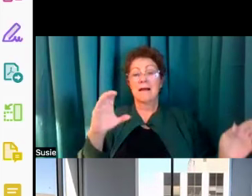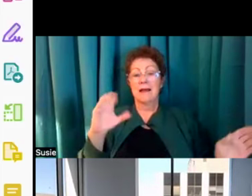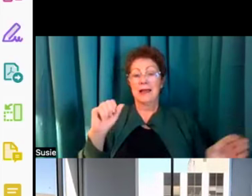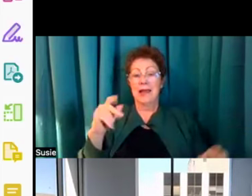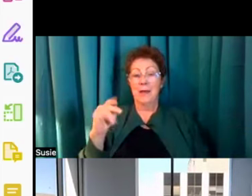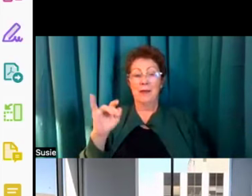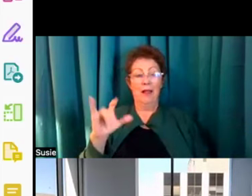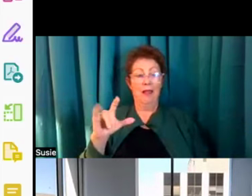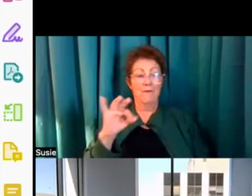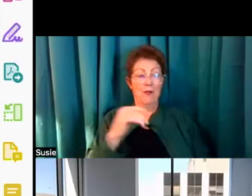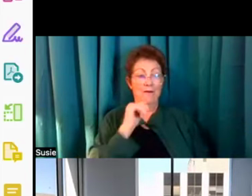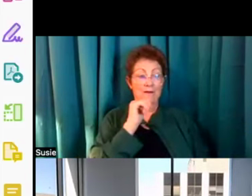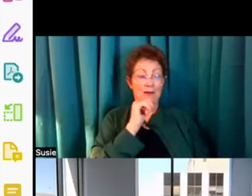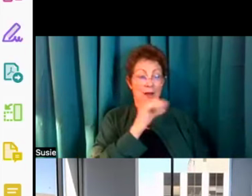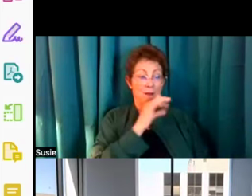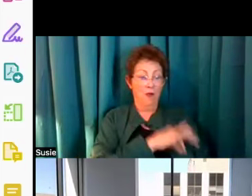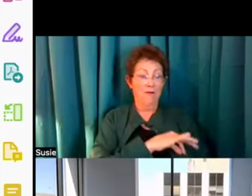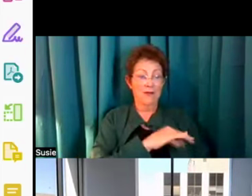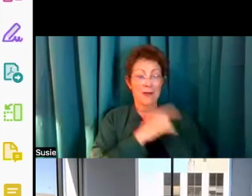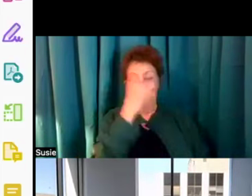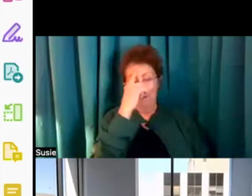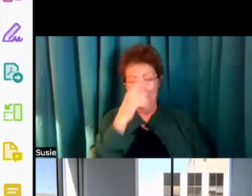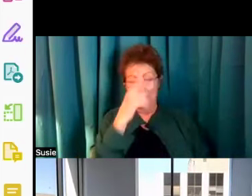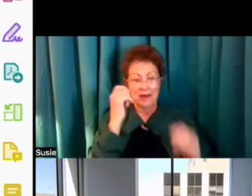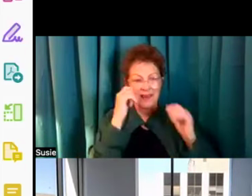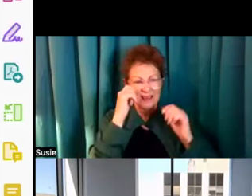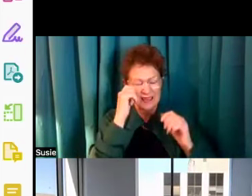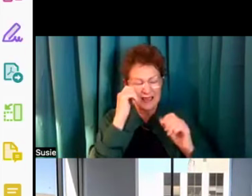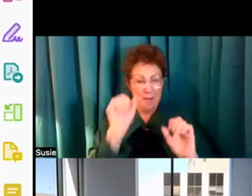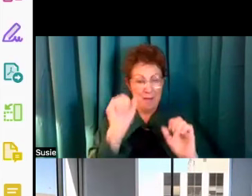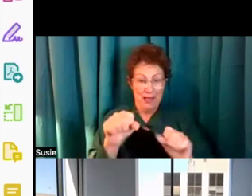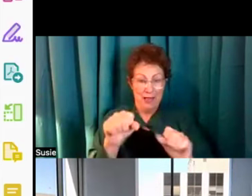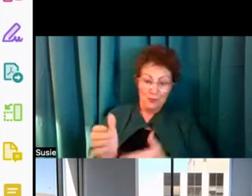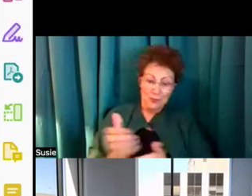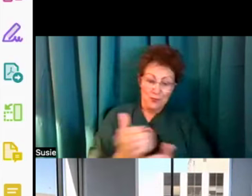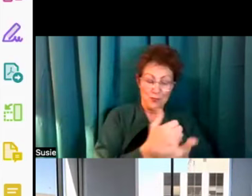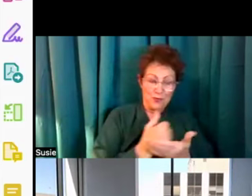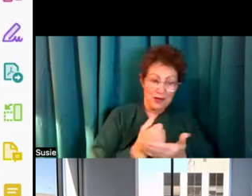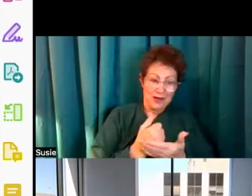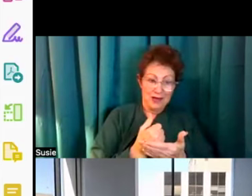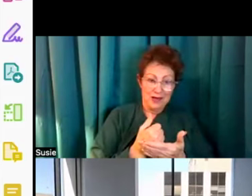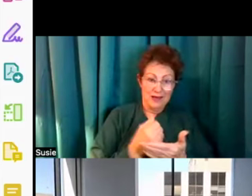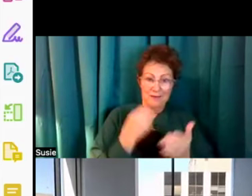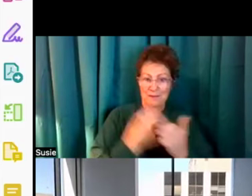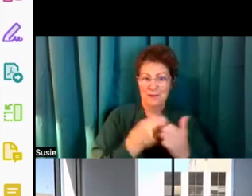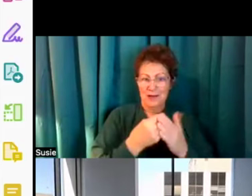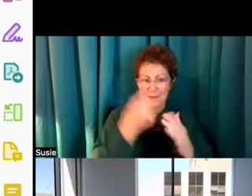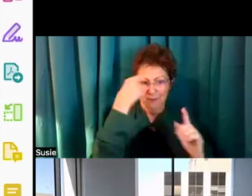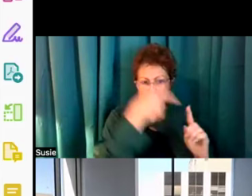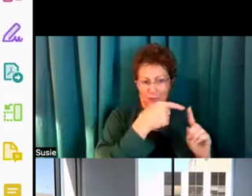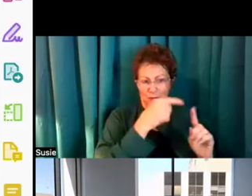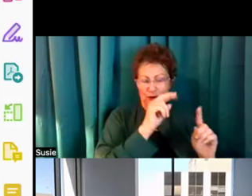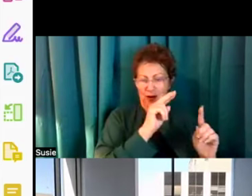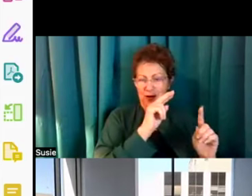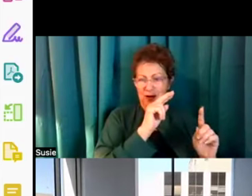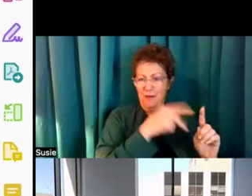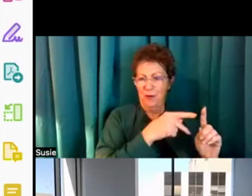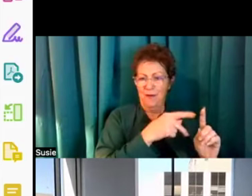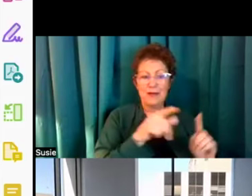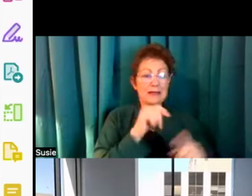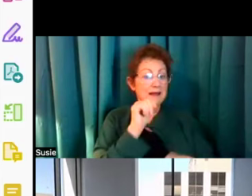nonprofit in your structure, because there is the ability to raise philanthropic capital. But that does not mean you just set up